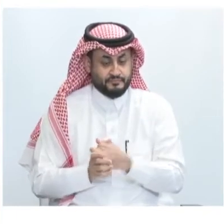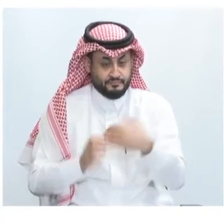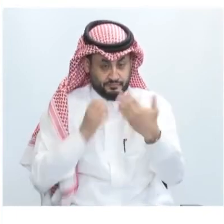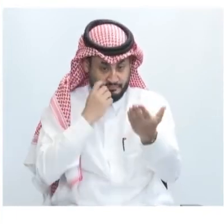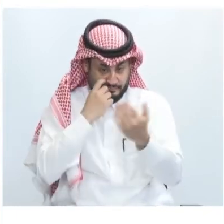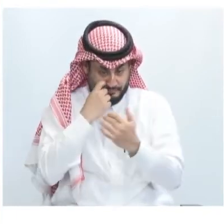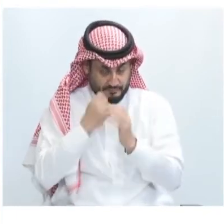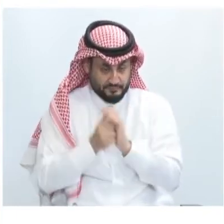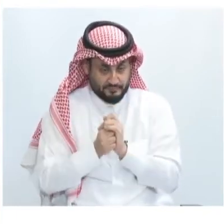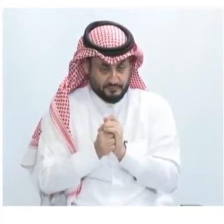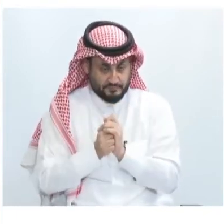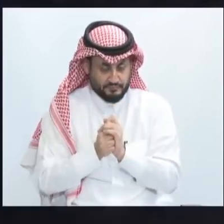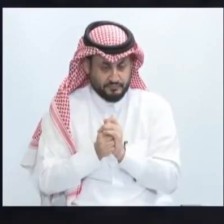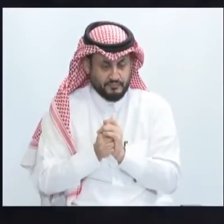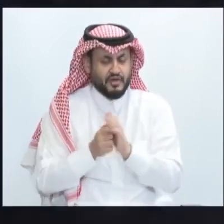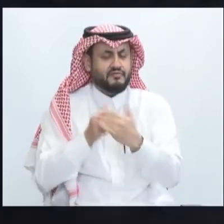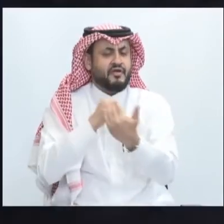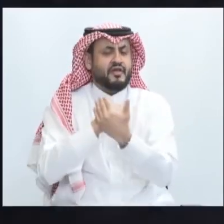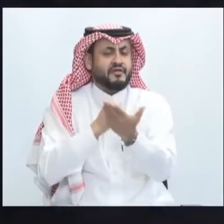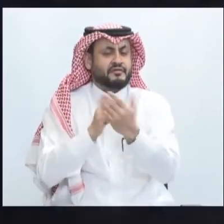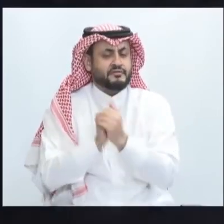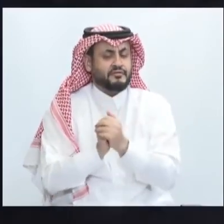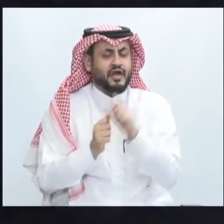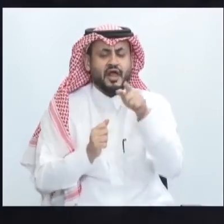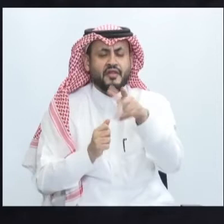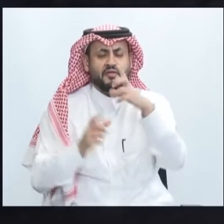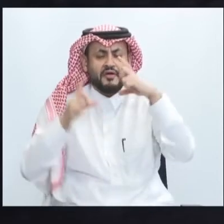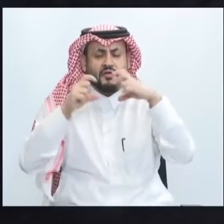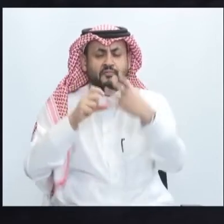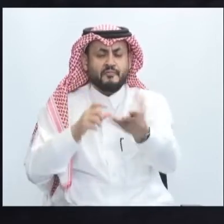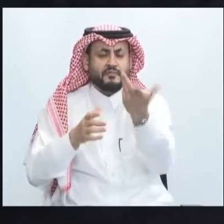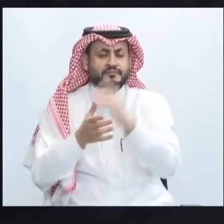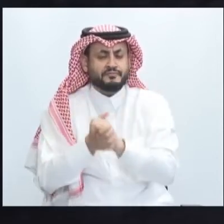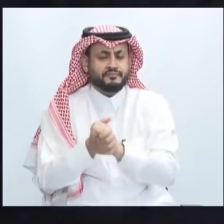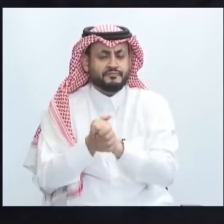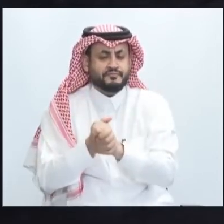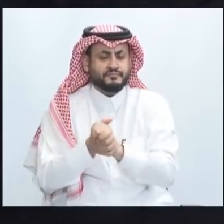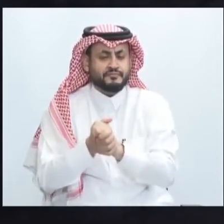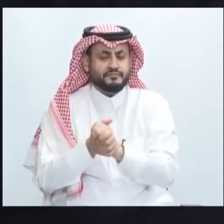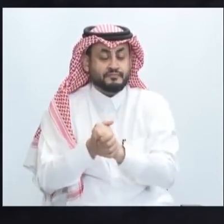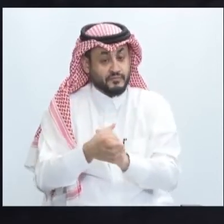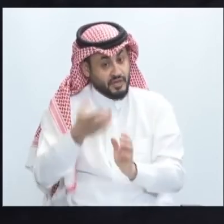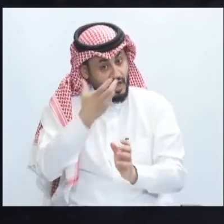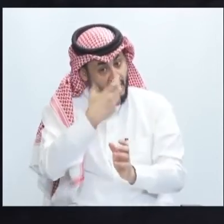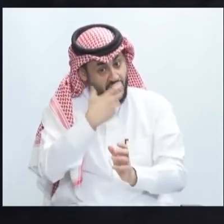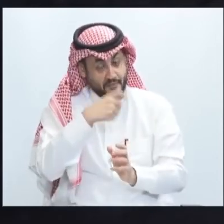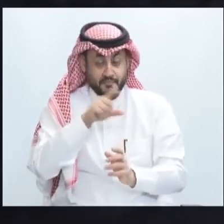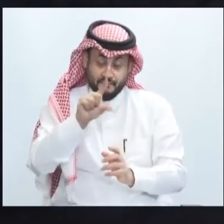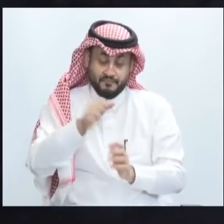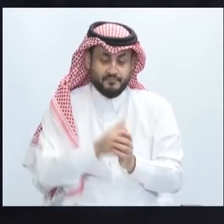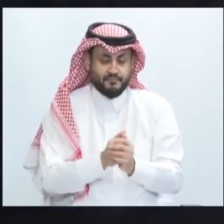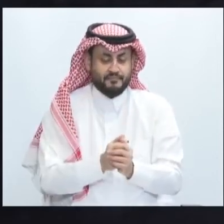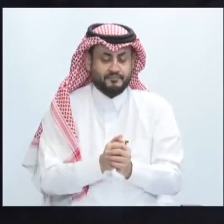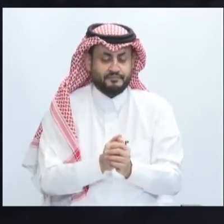start. Can you tell me, what is this? What is this? Yes. We eat